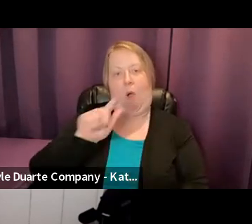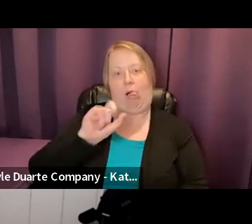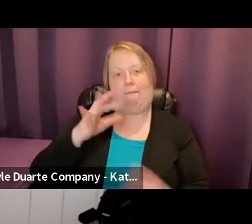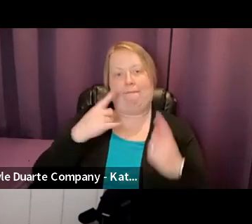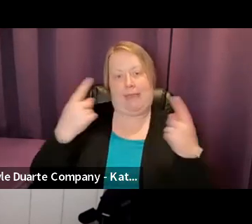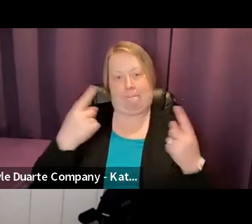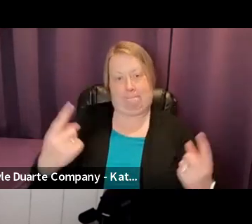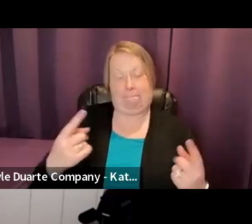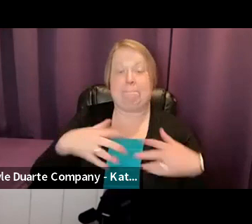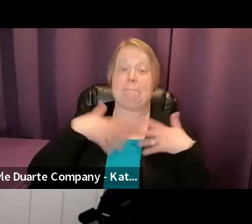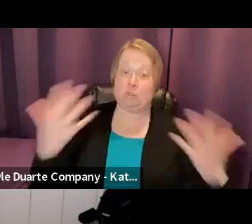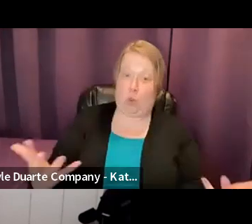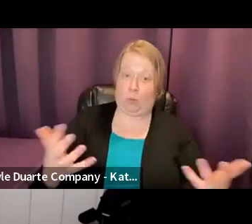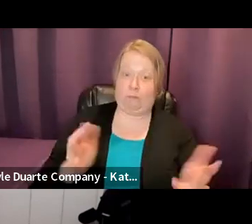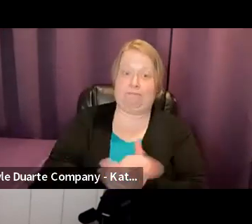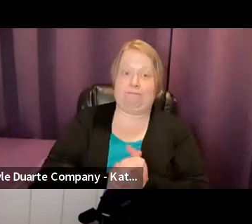So to kick us off,